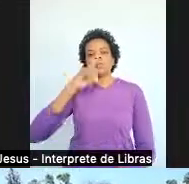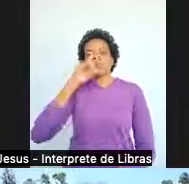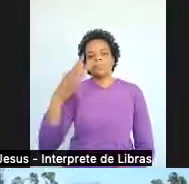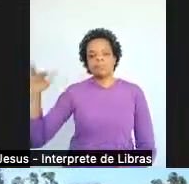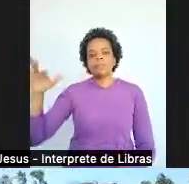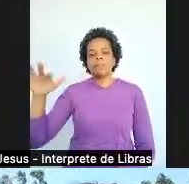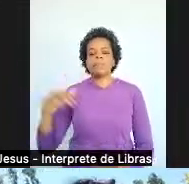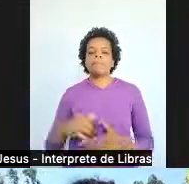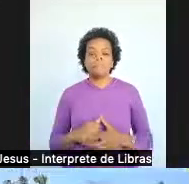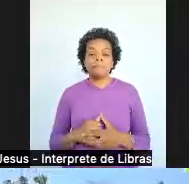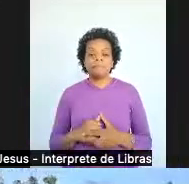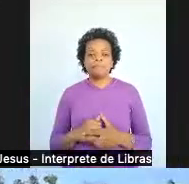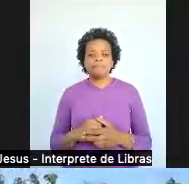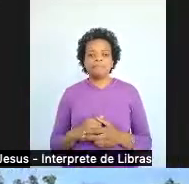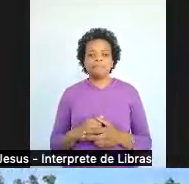life.